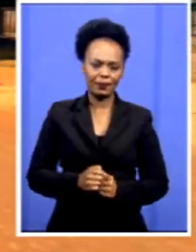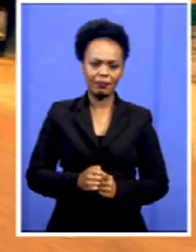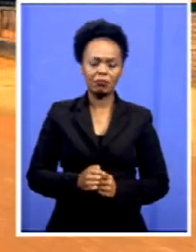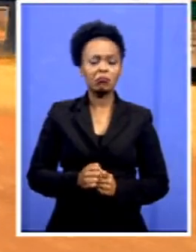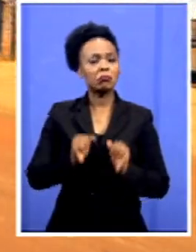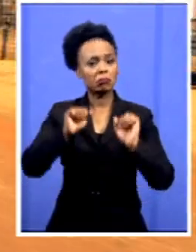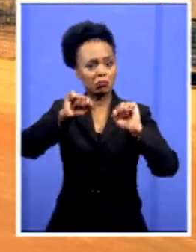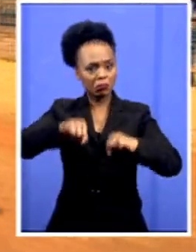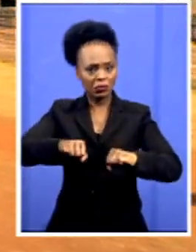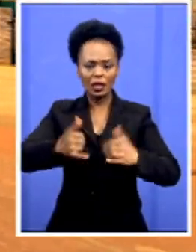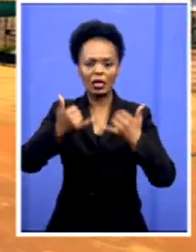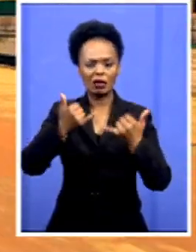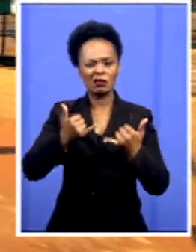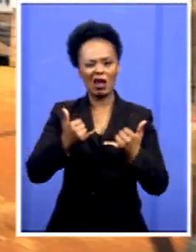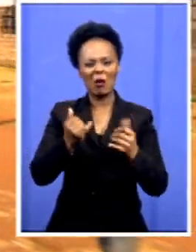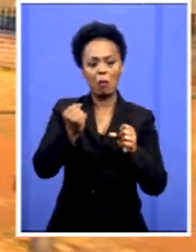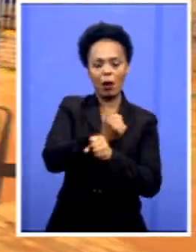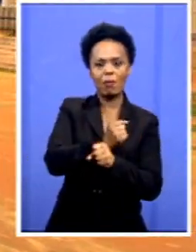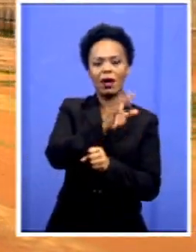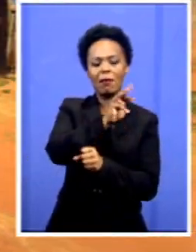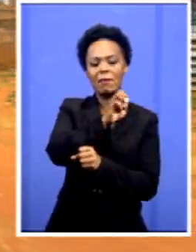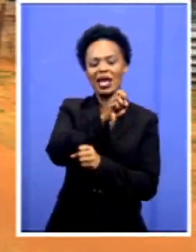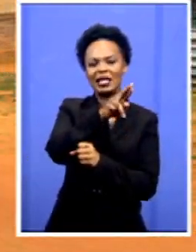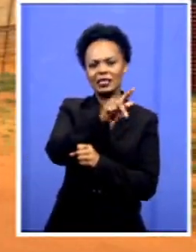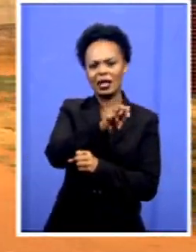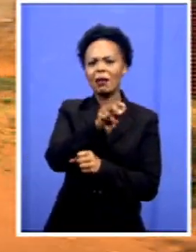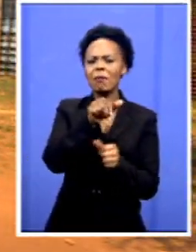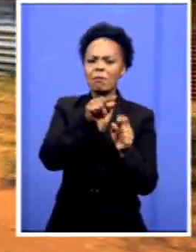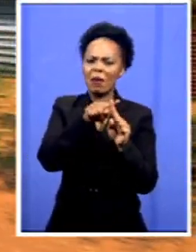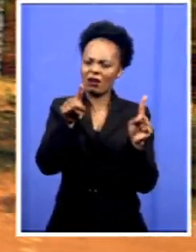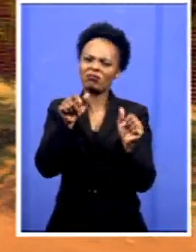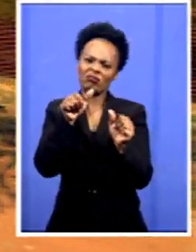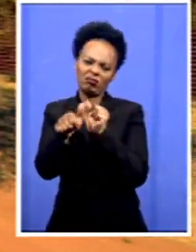As much as it doesn't look like Mayerton, but you can see that